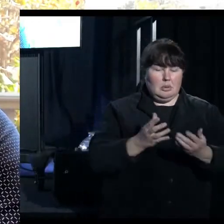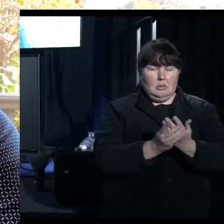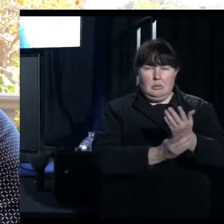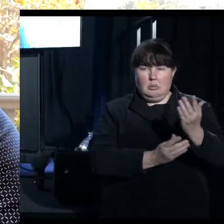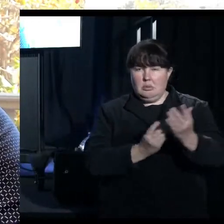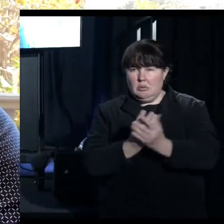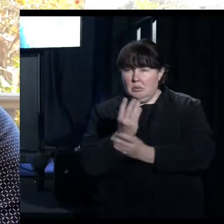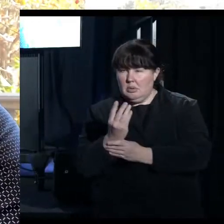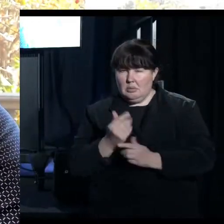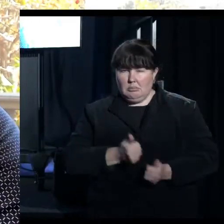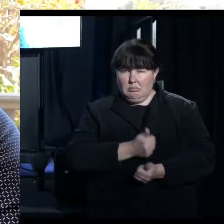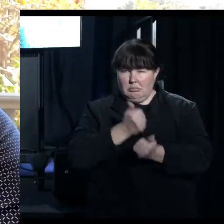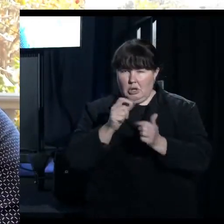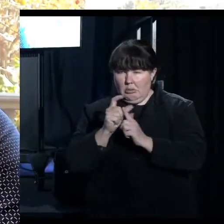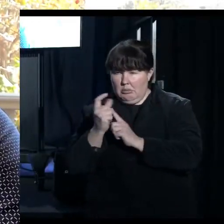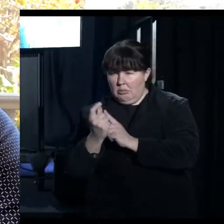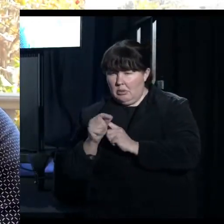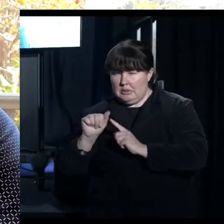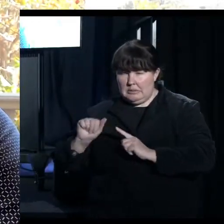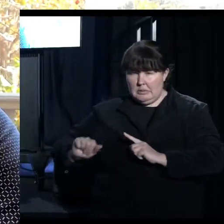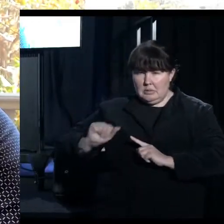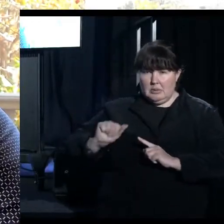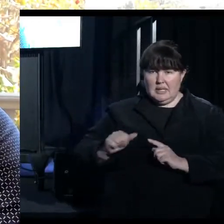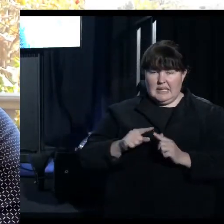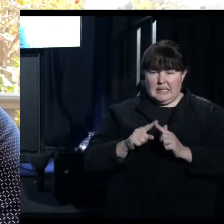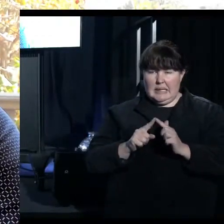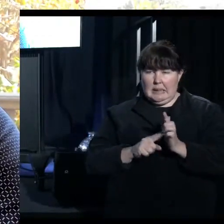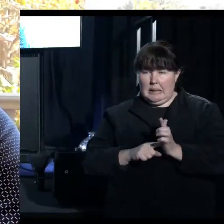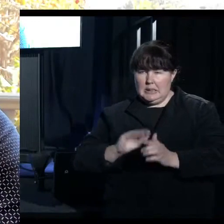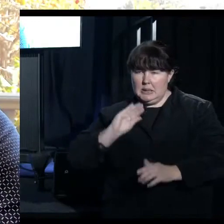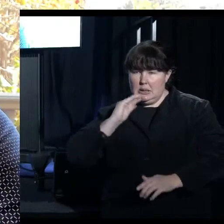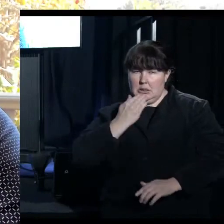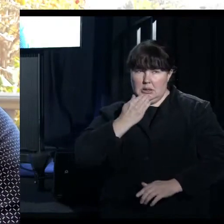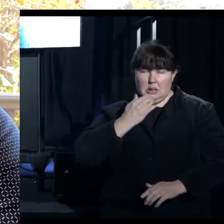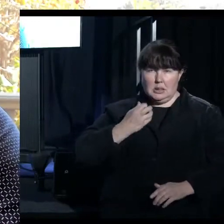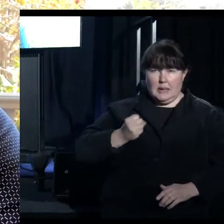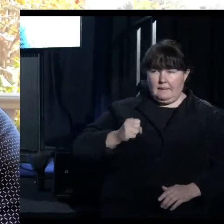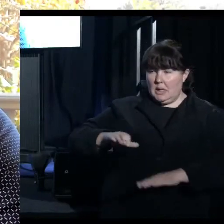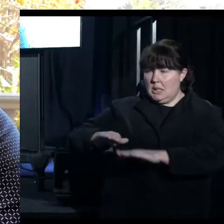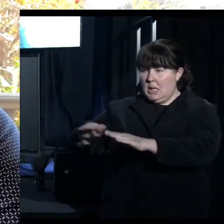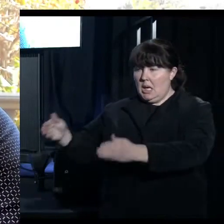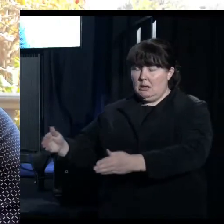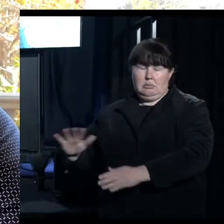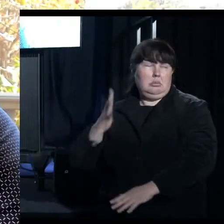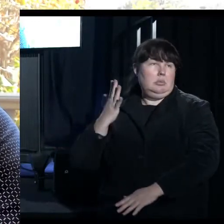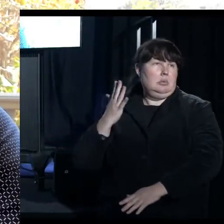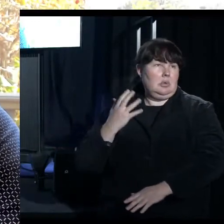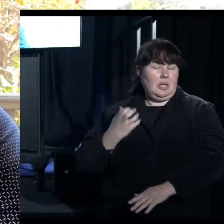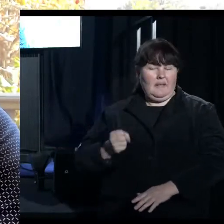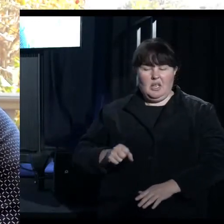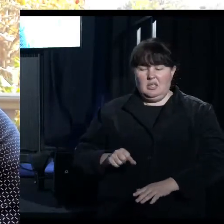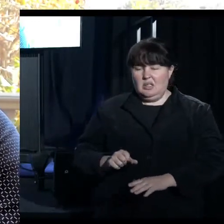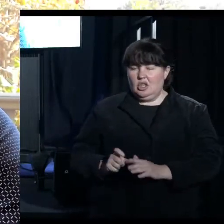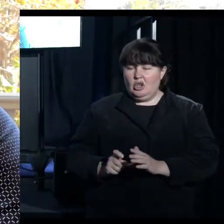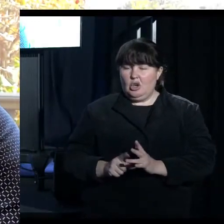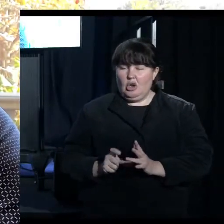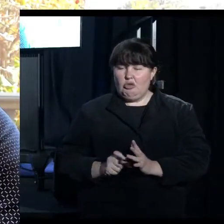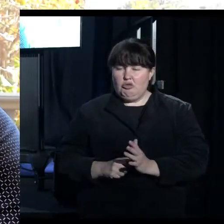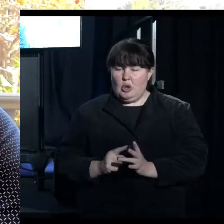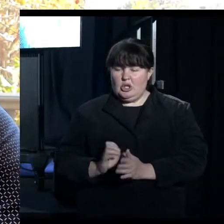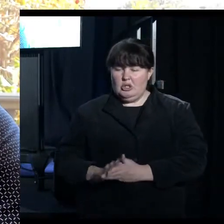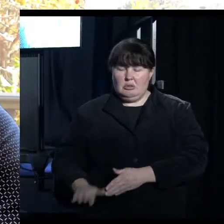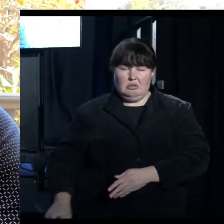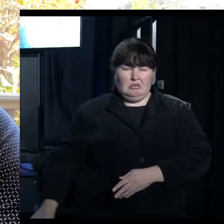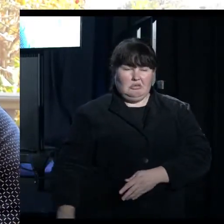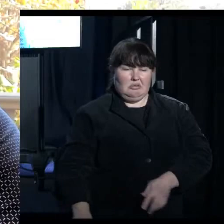a tar dive of tongues. A business of ferrets, a business of flies, a school of leashes, an eye of pupils,